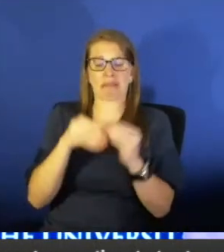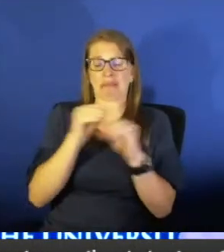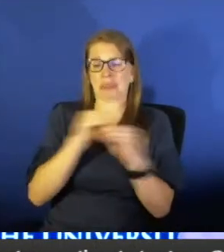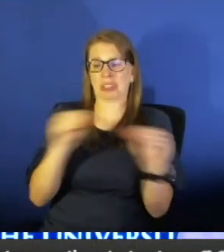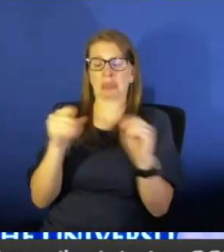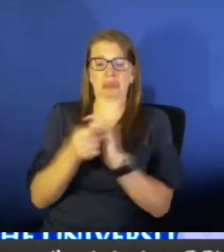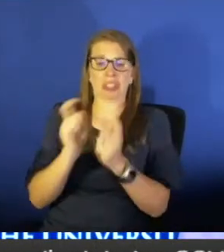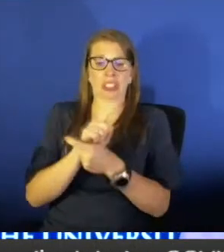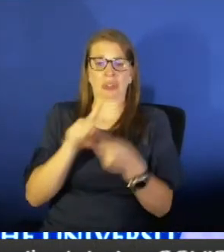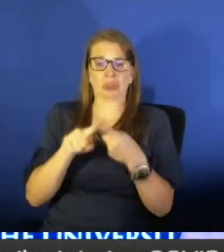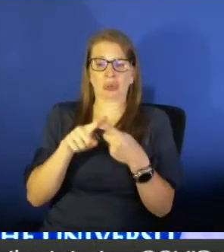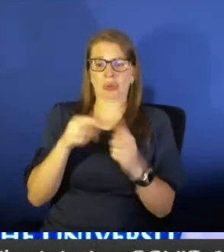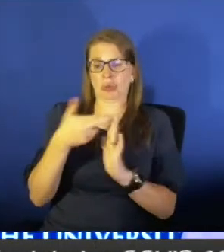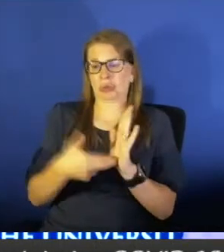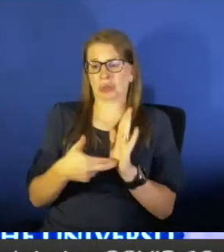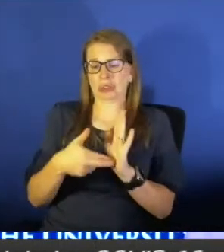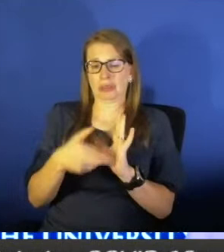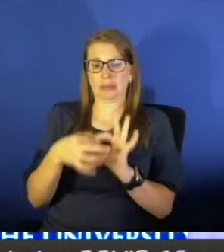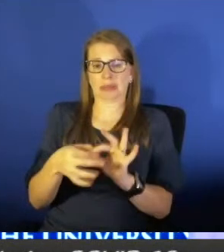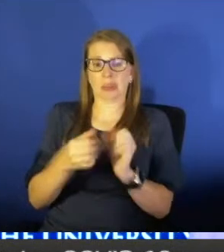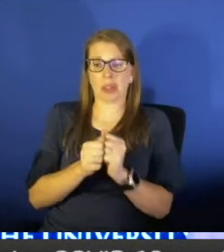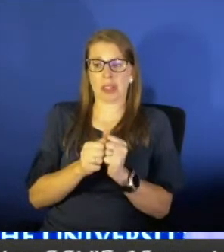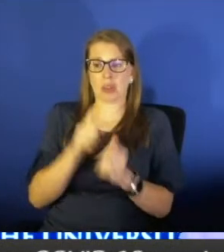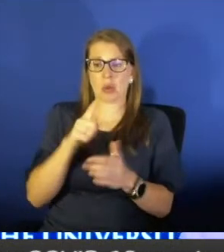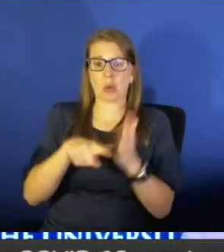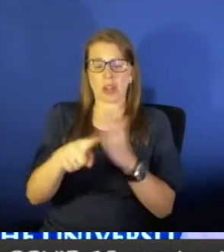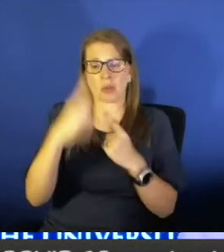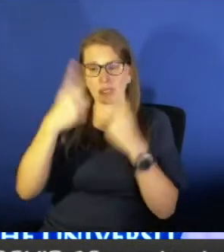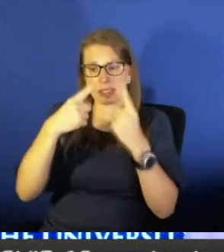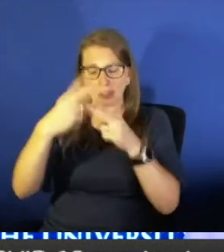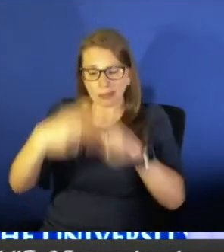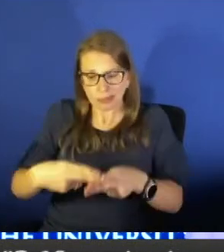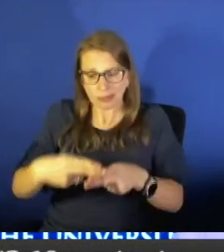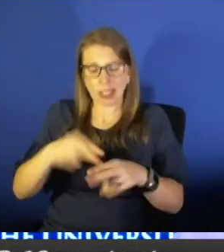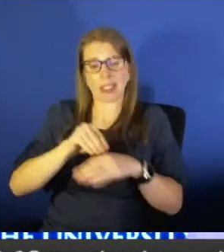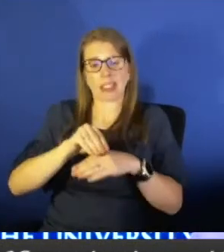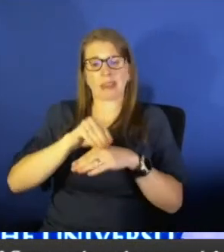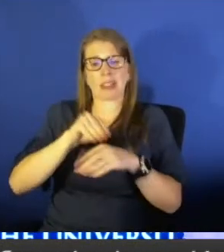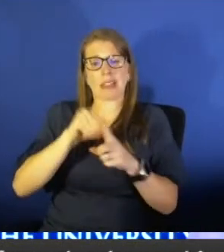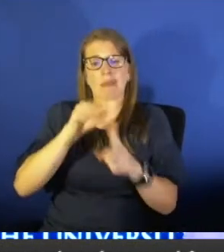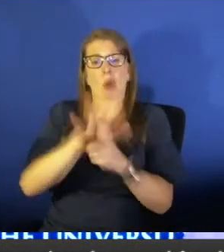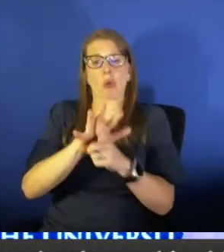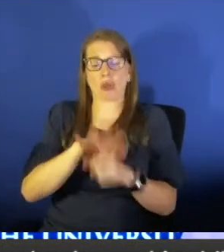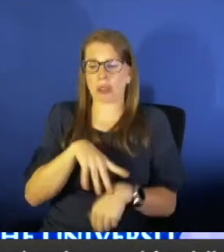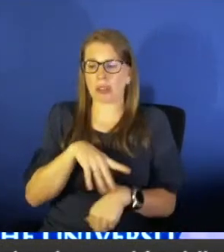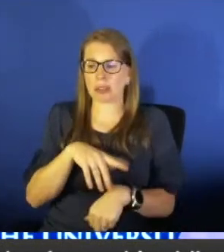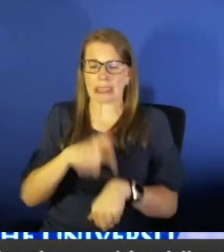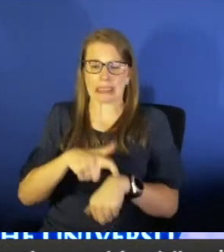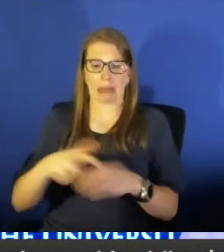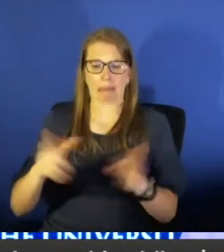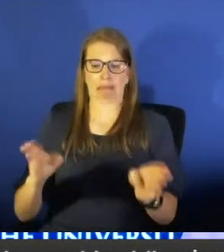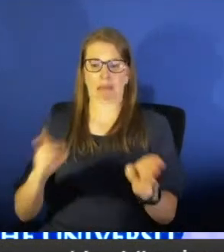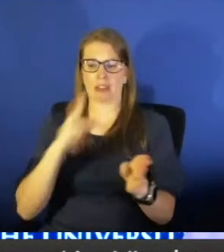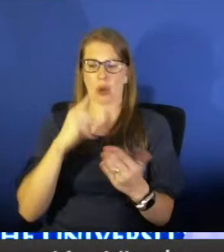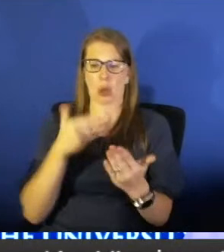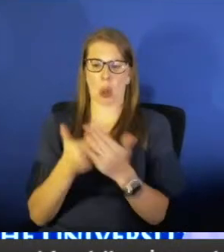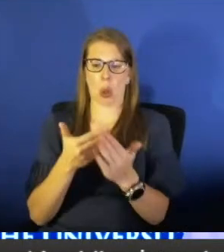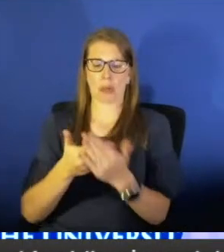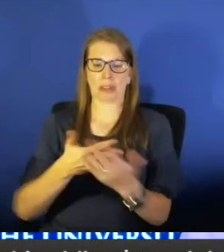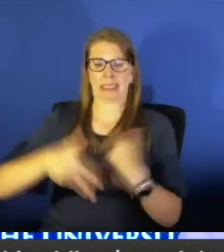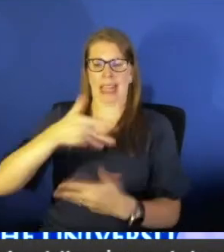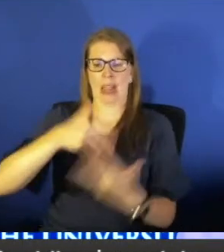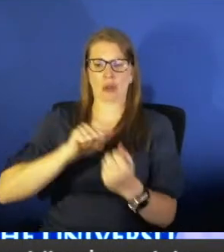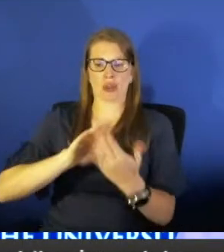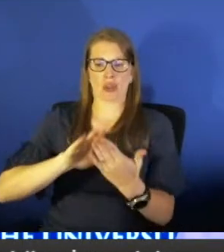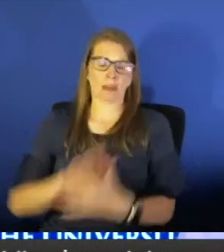to the guidance as far as what do you consider exposure, and it still is that same time period in that close encounter, especially in